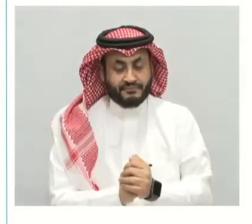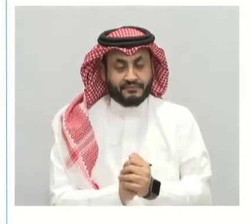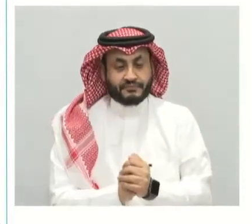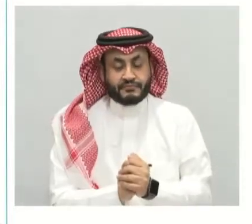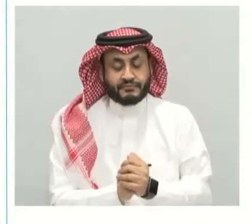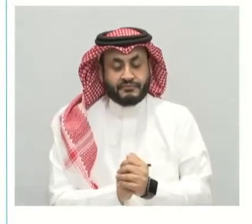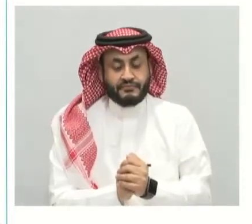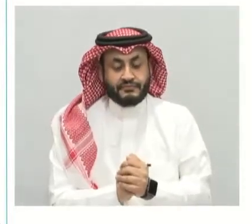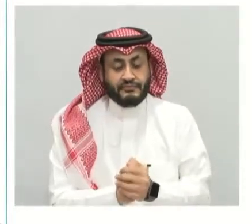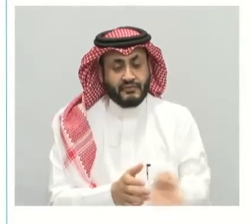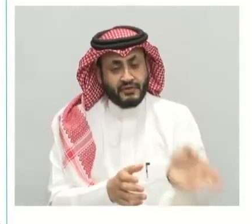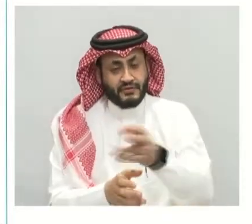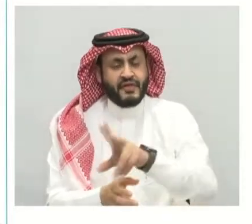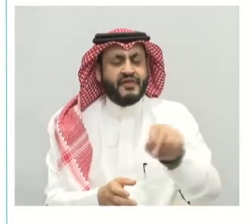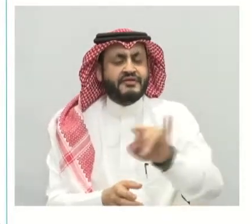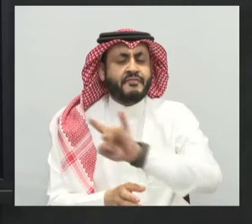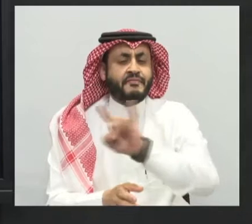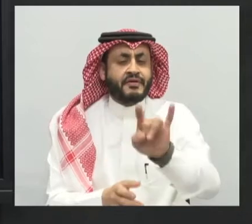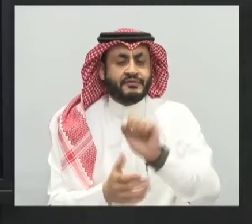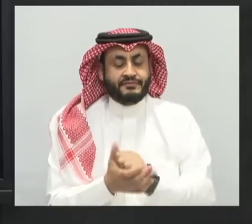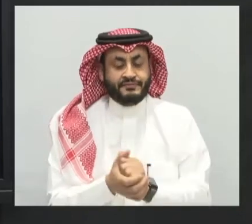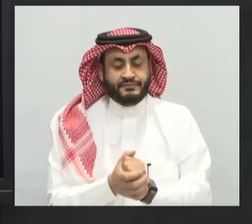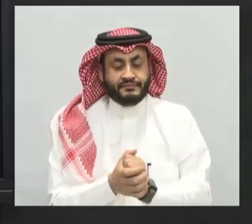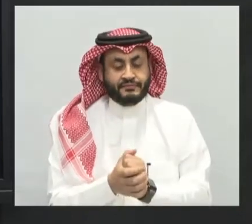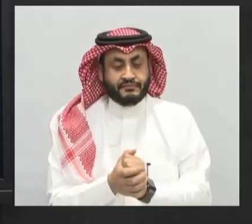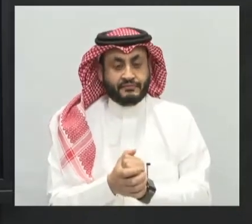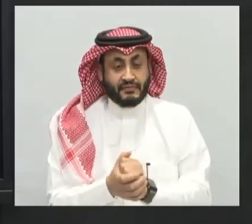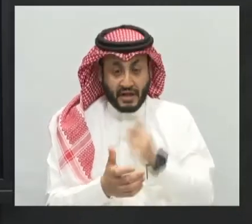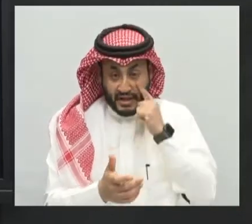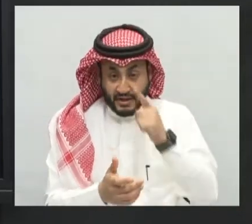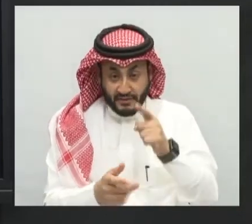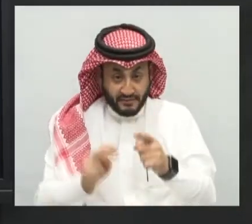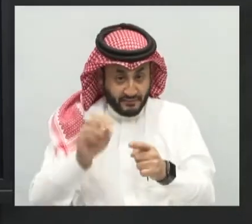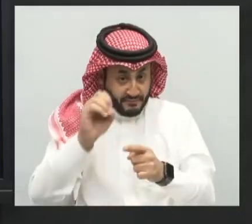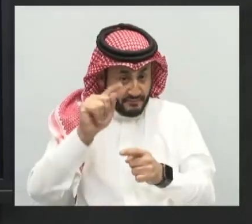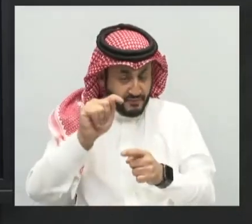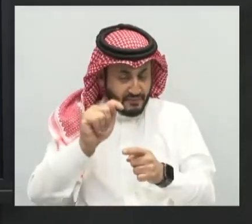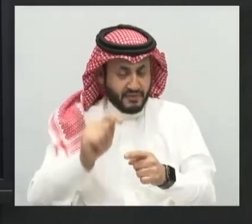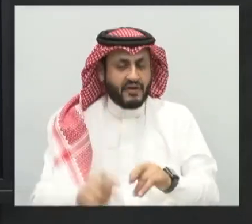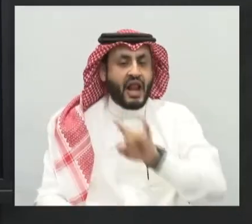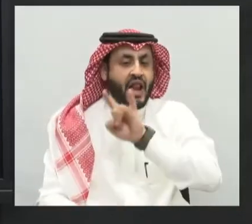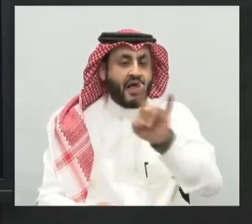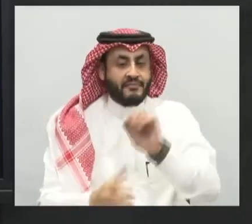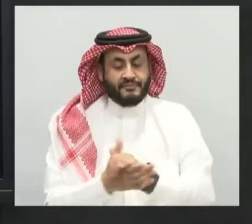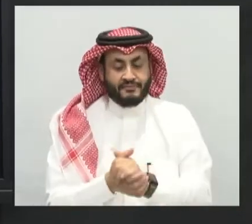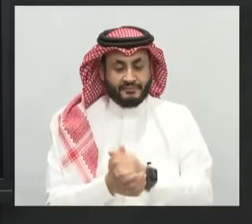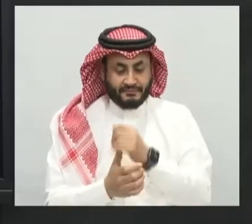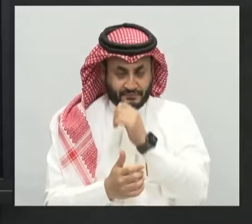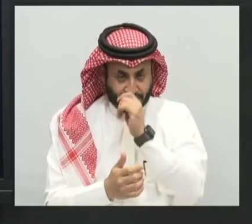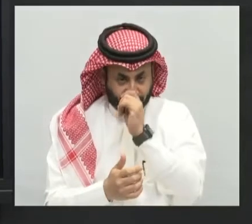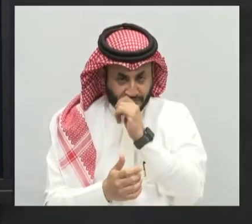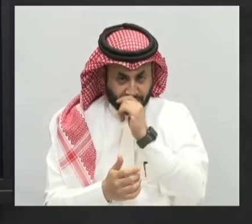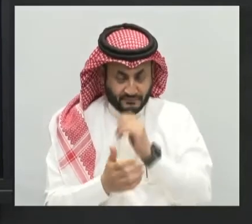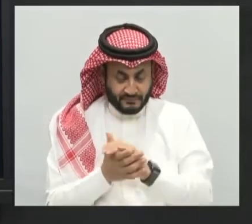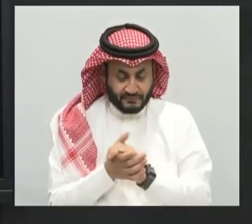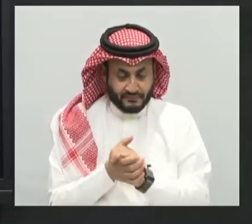for when we use the negative form. We would say, I can't rollerblade. I can't